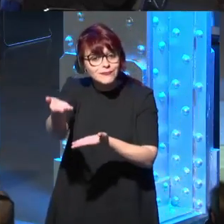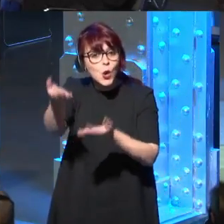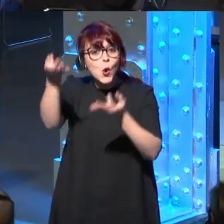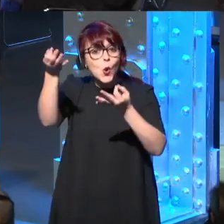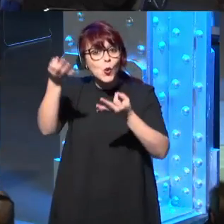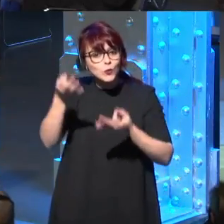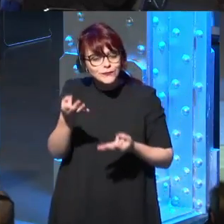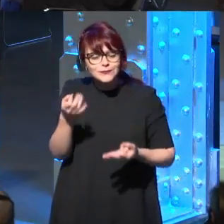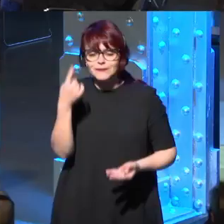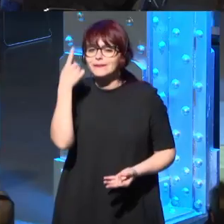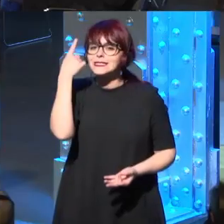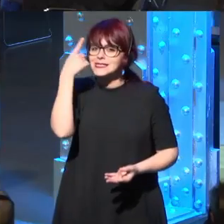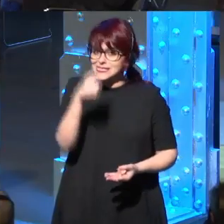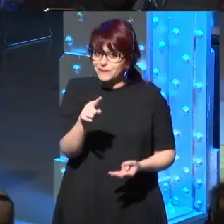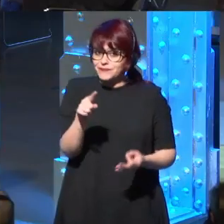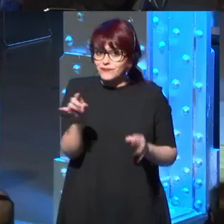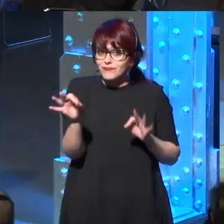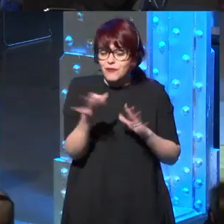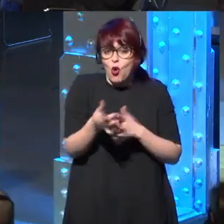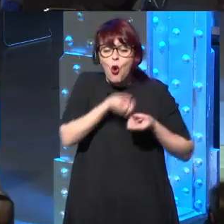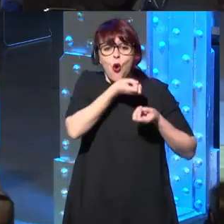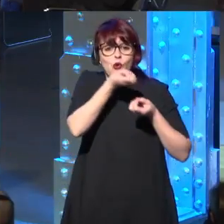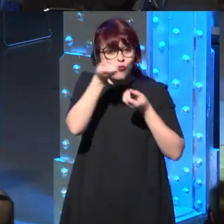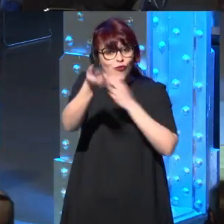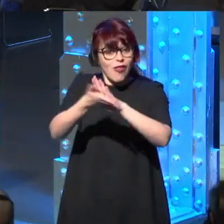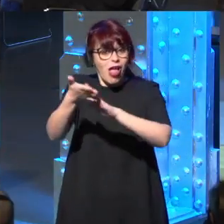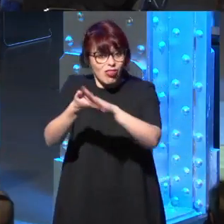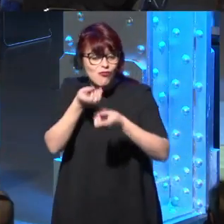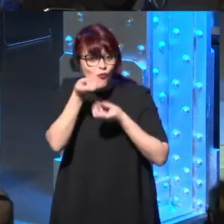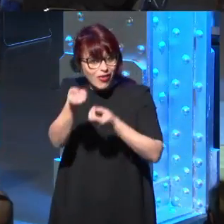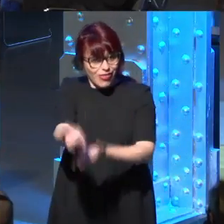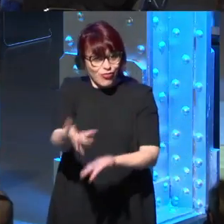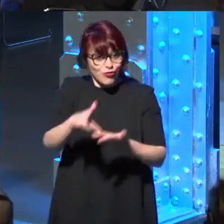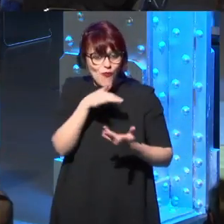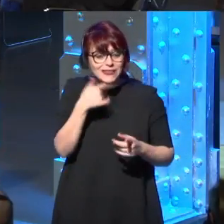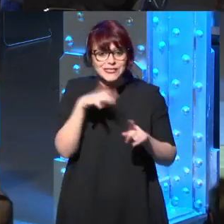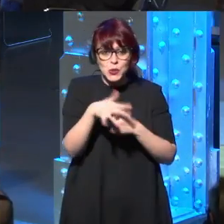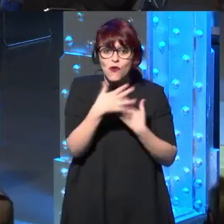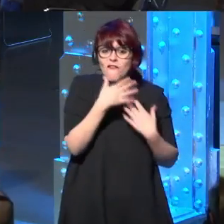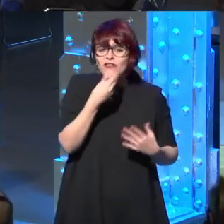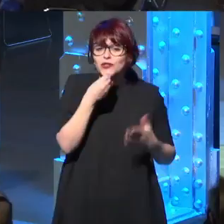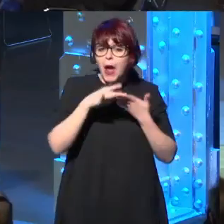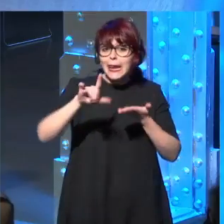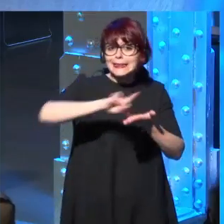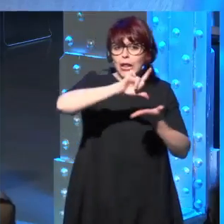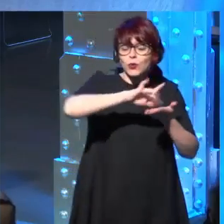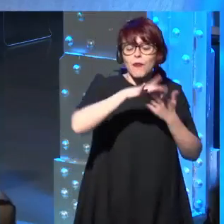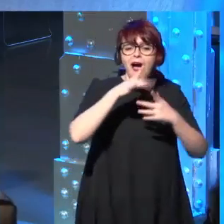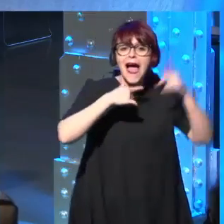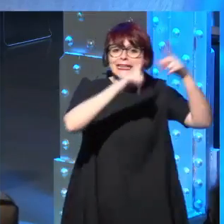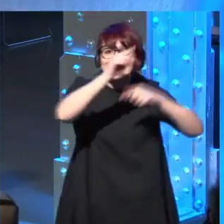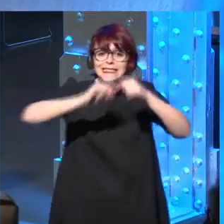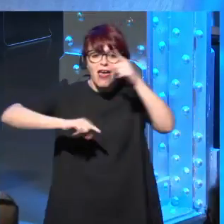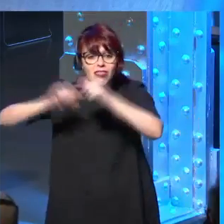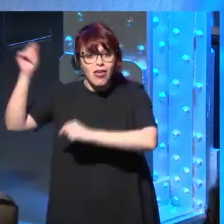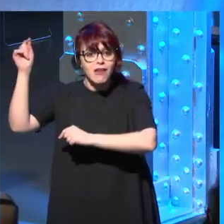also communicating, and this is the beauty of literature, that you talk about stars, or you talk about how